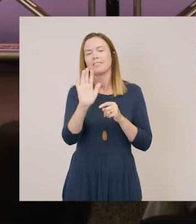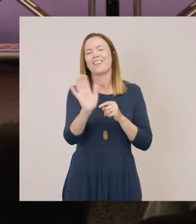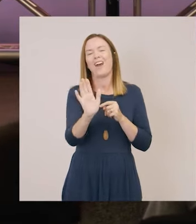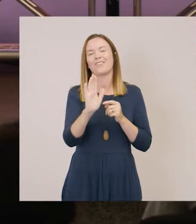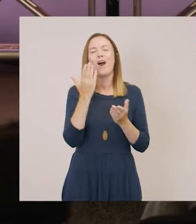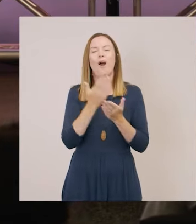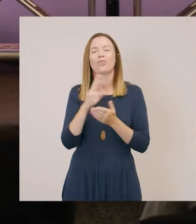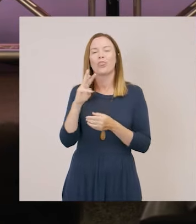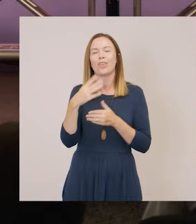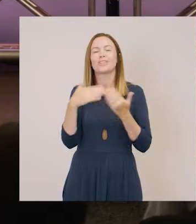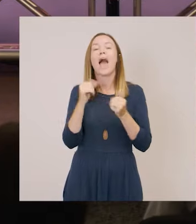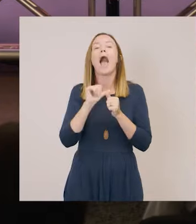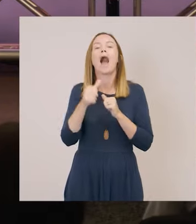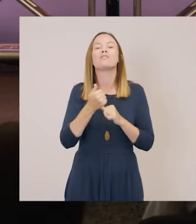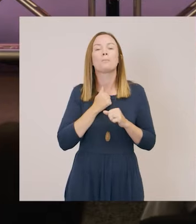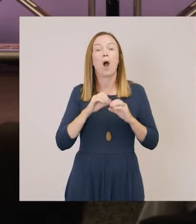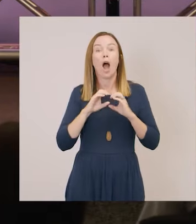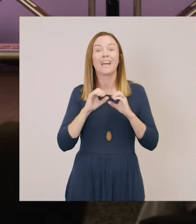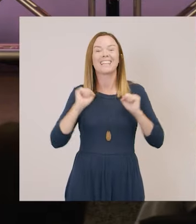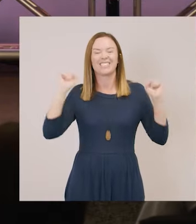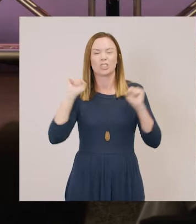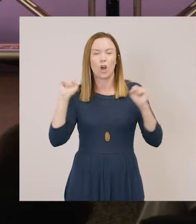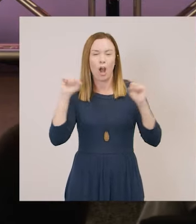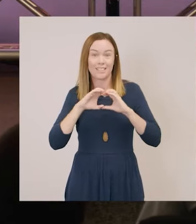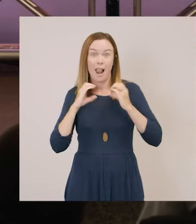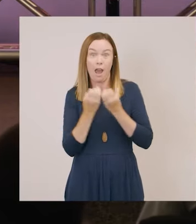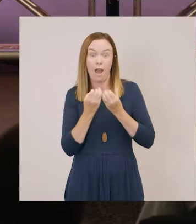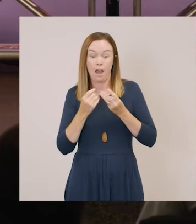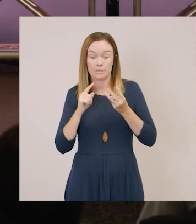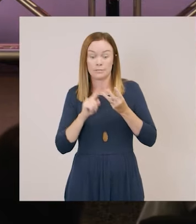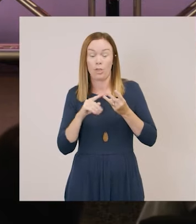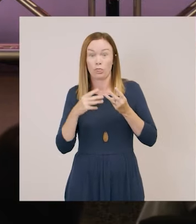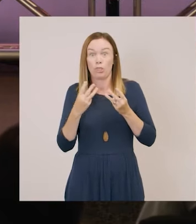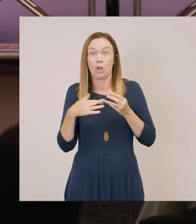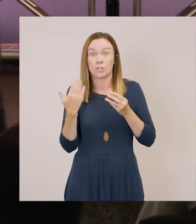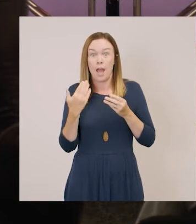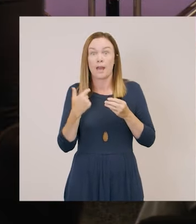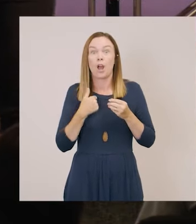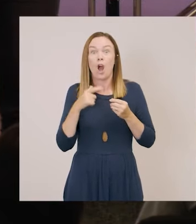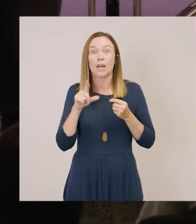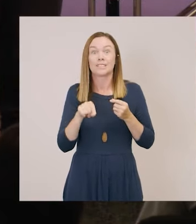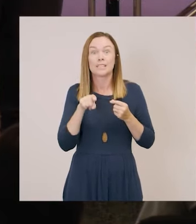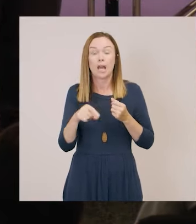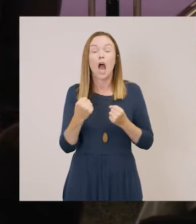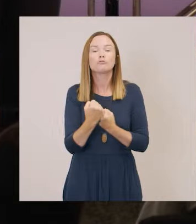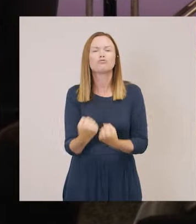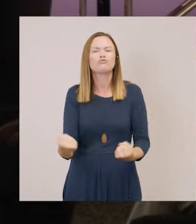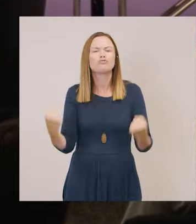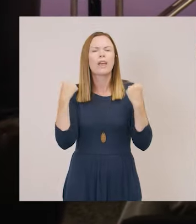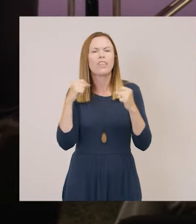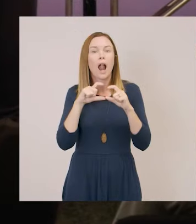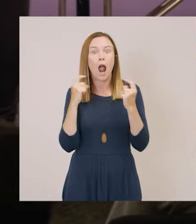but on the third day after my class, I did a strength class and I did my PB. I was like stronger and